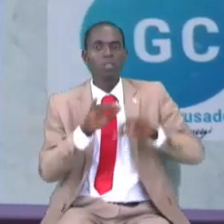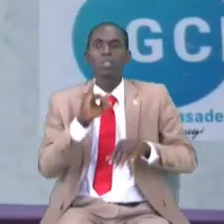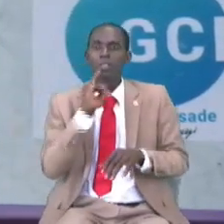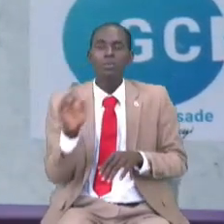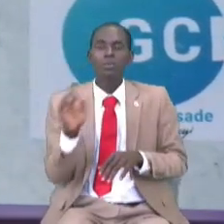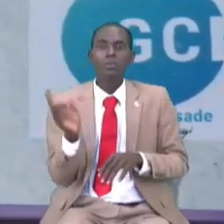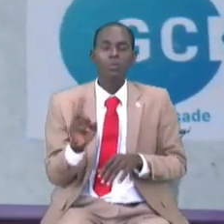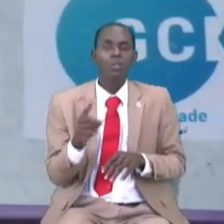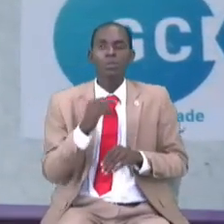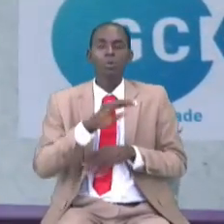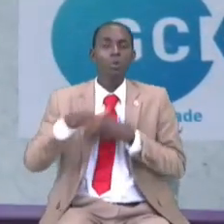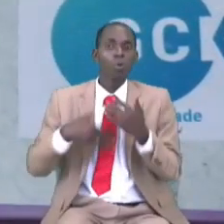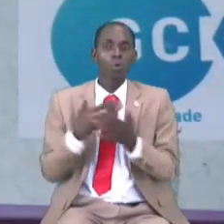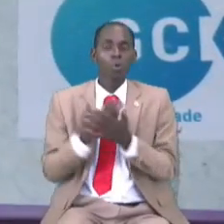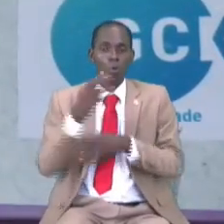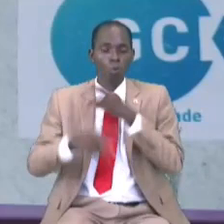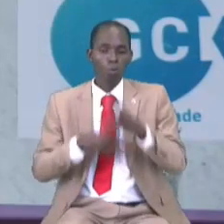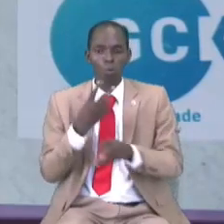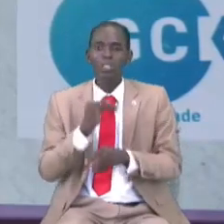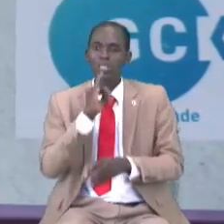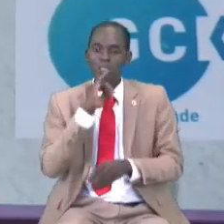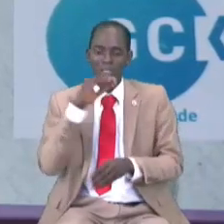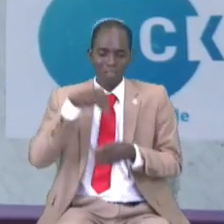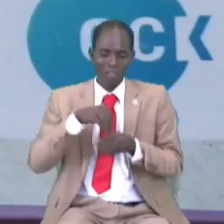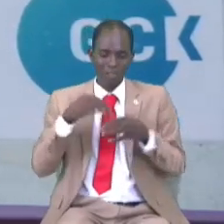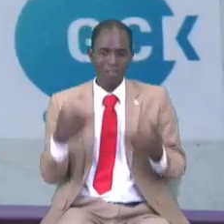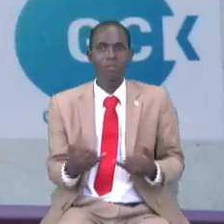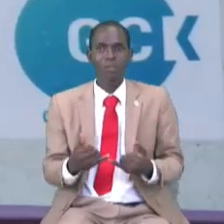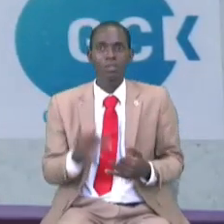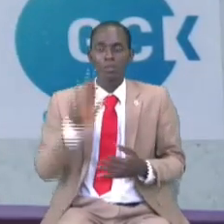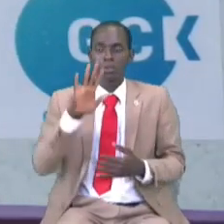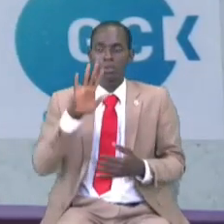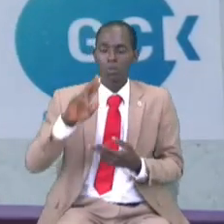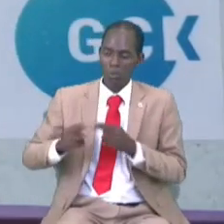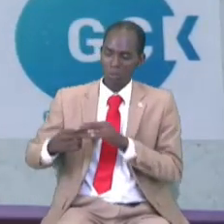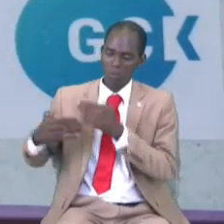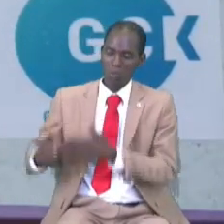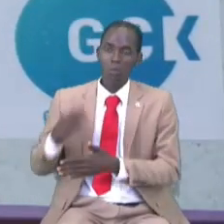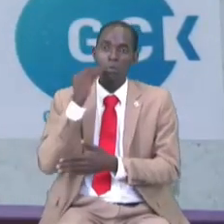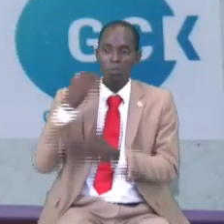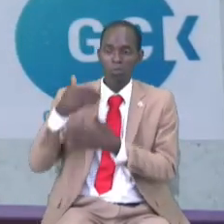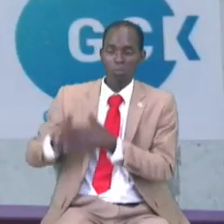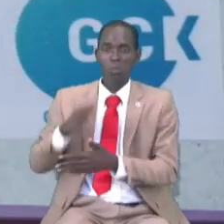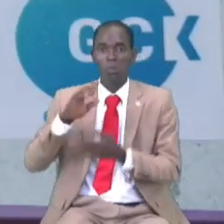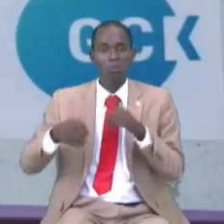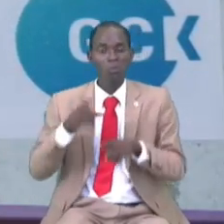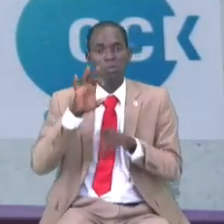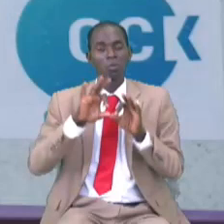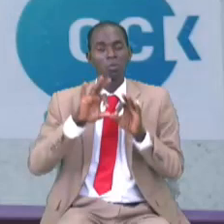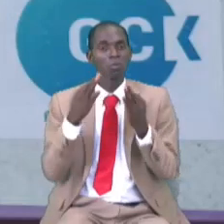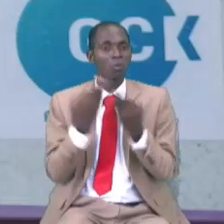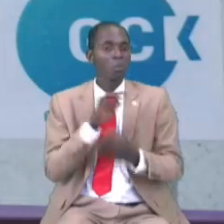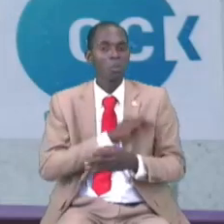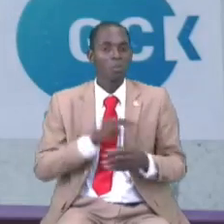in your community, your friends, your family members, all of us are living in the period